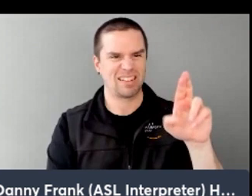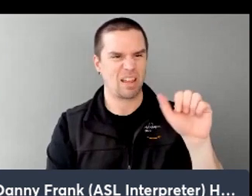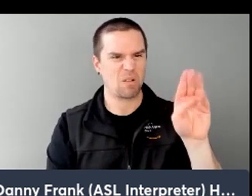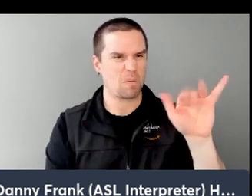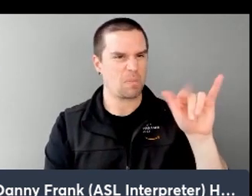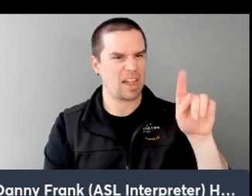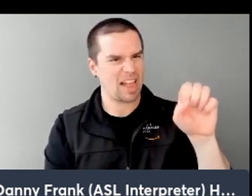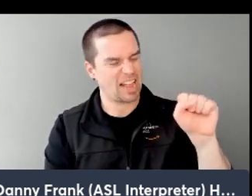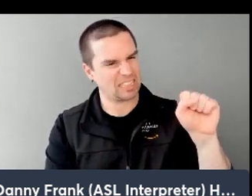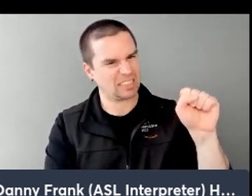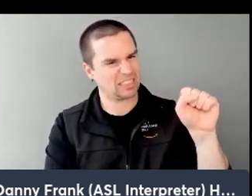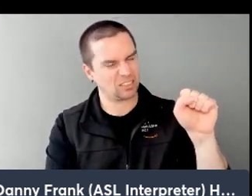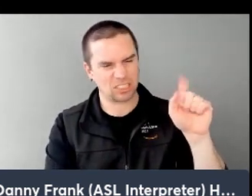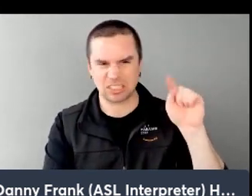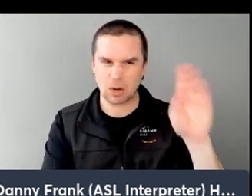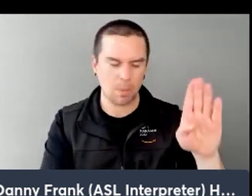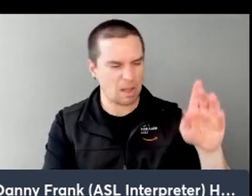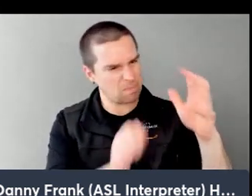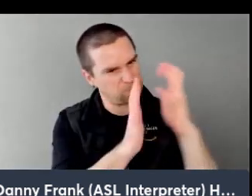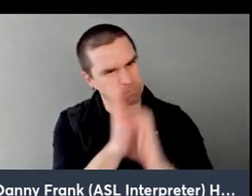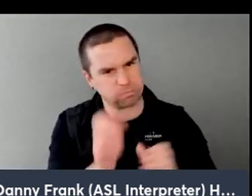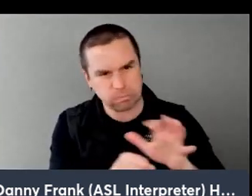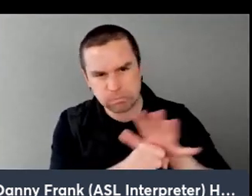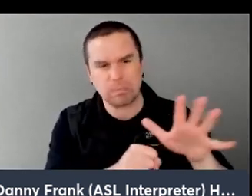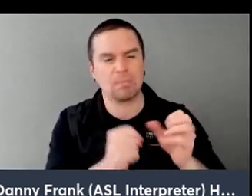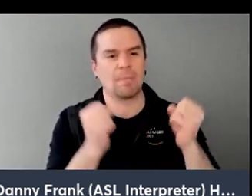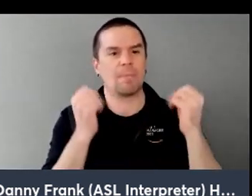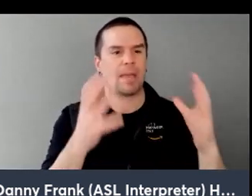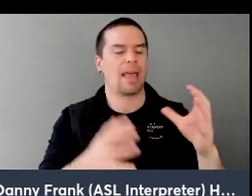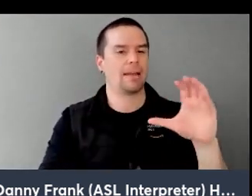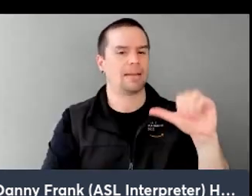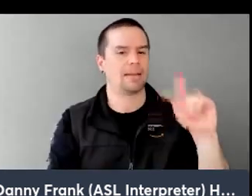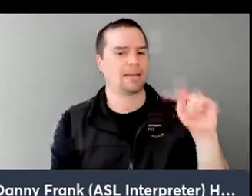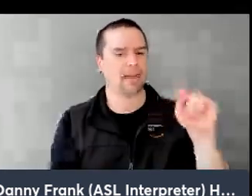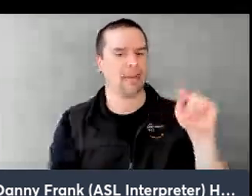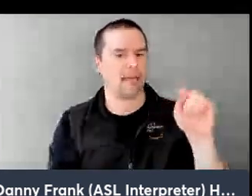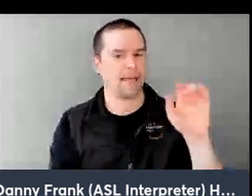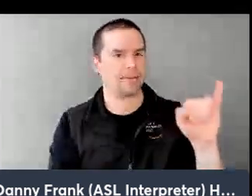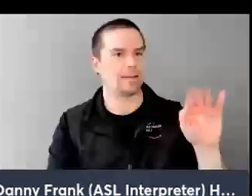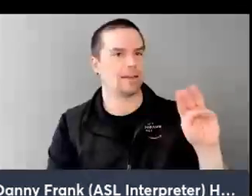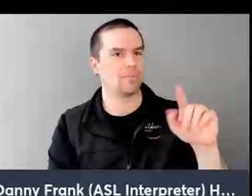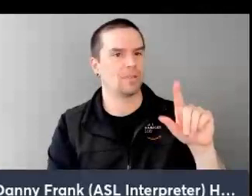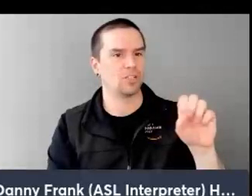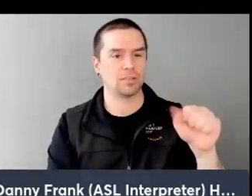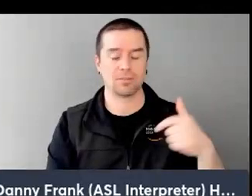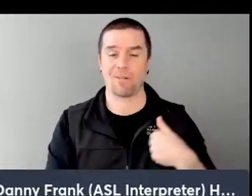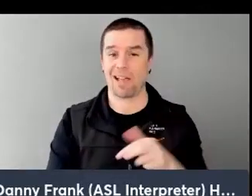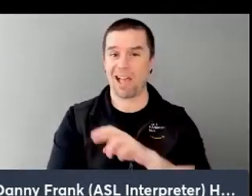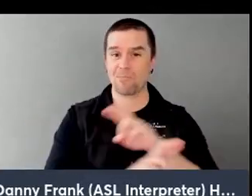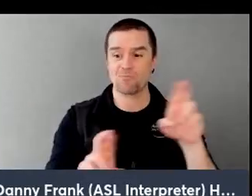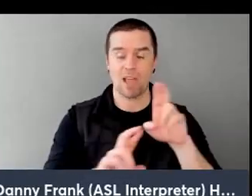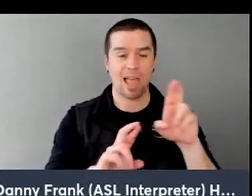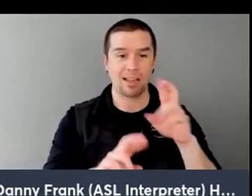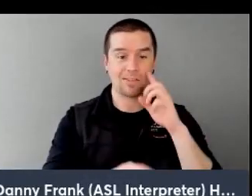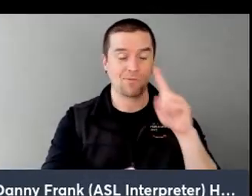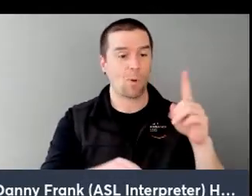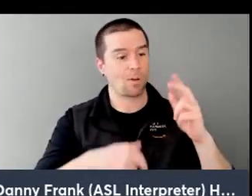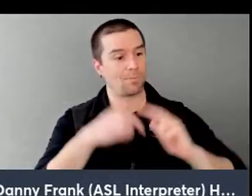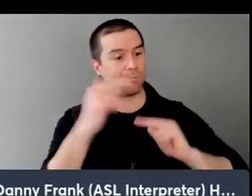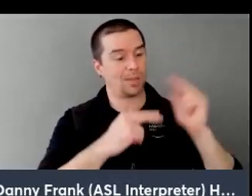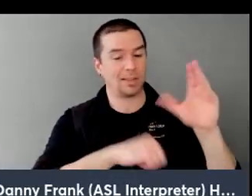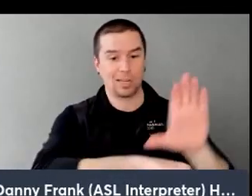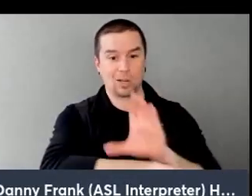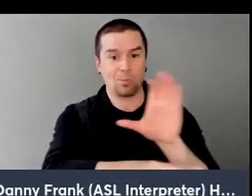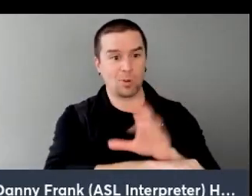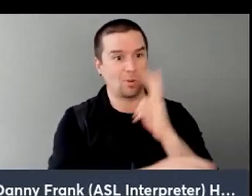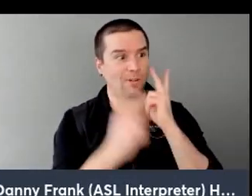of terabytes of cat images. So I'm all set when it comes to building some computer vision models for cat